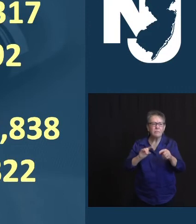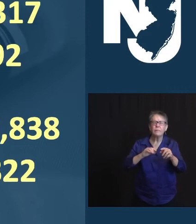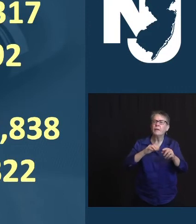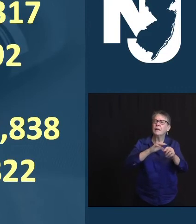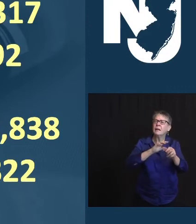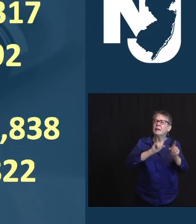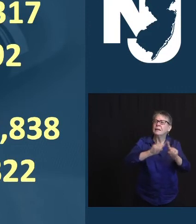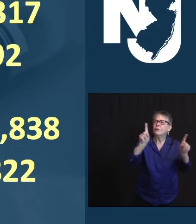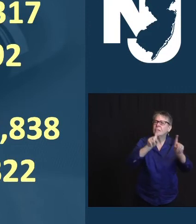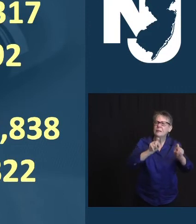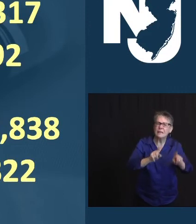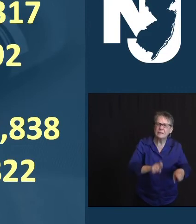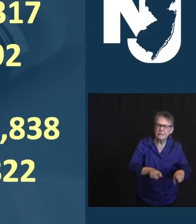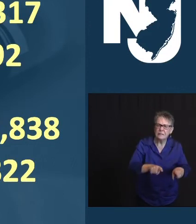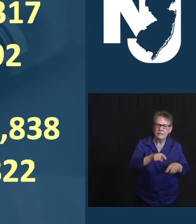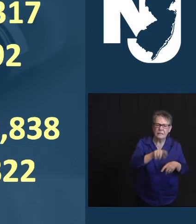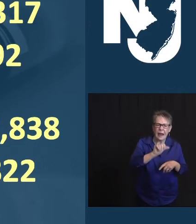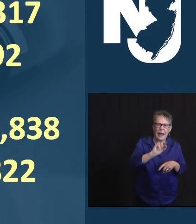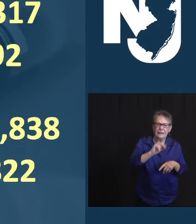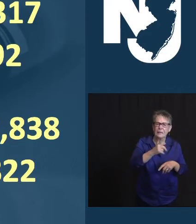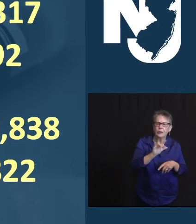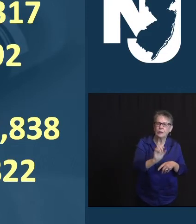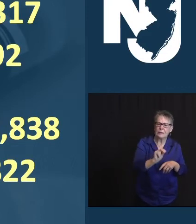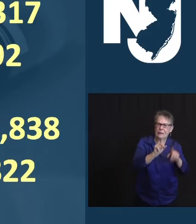antigen results, and a cumulative total of